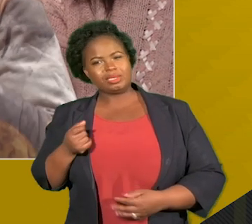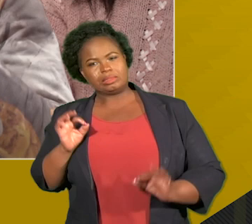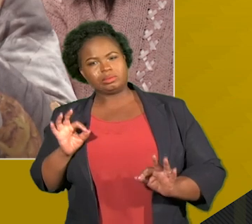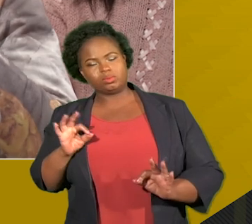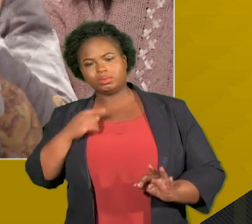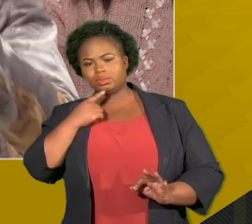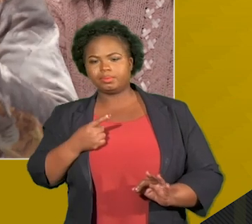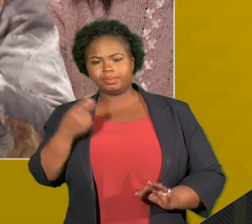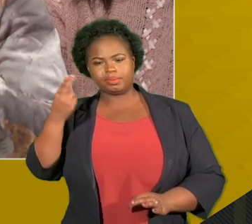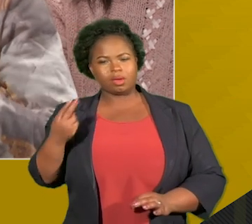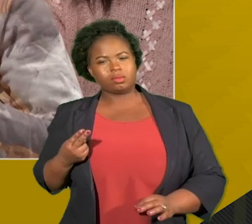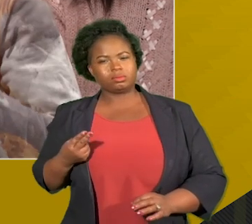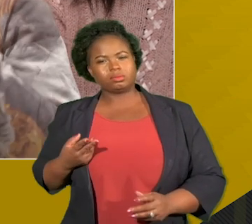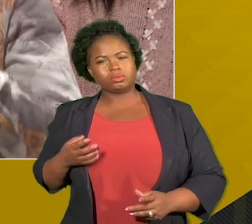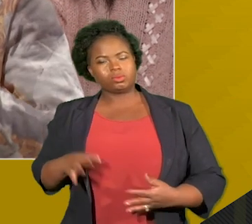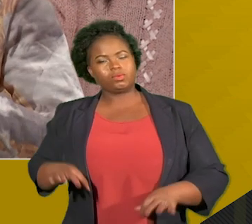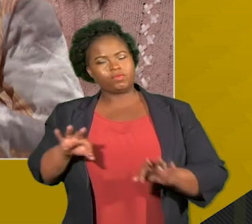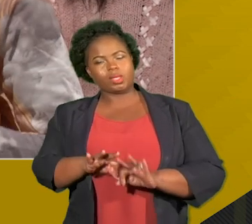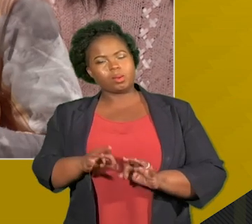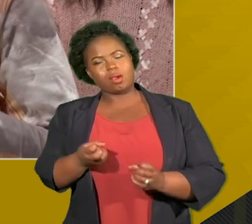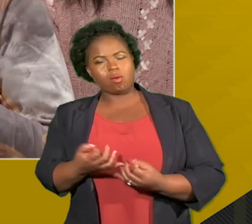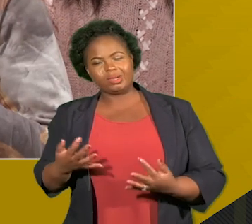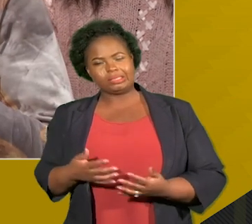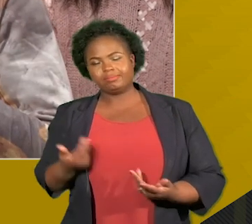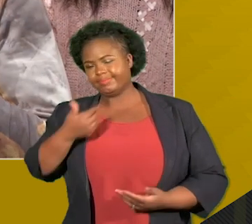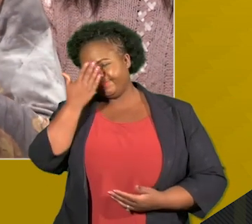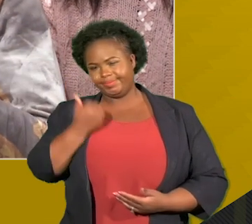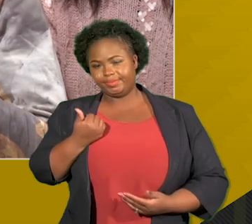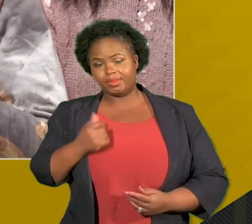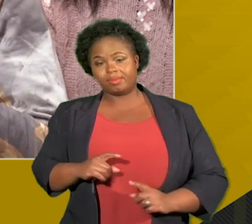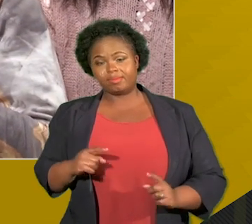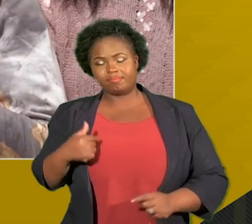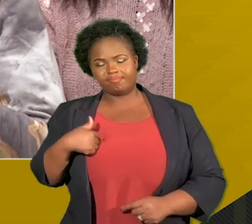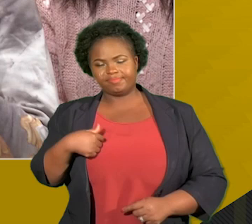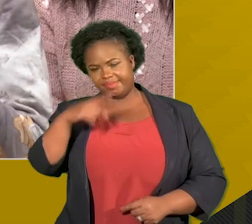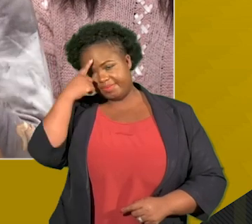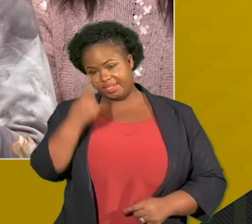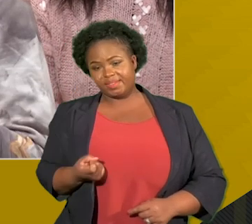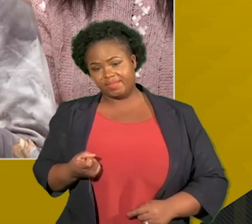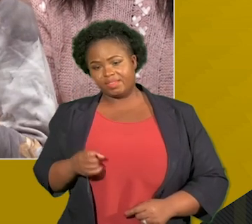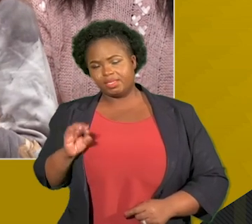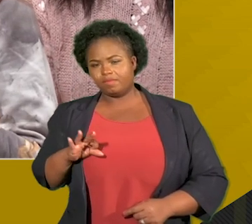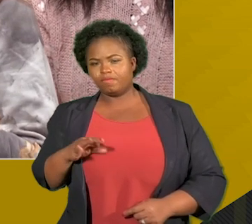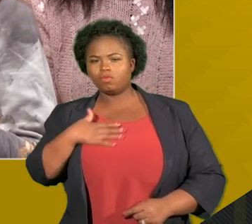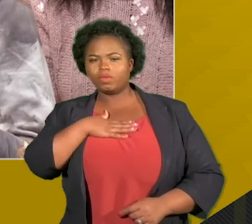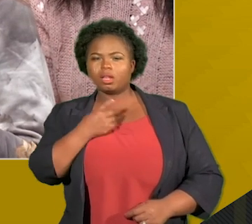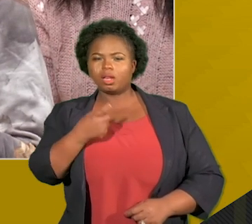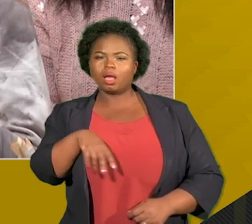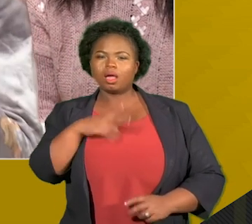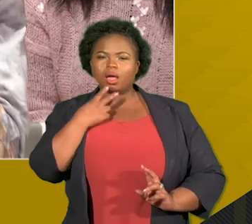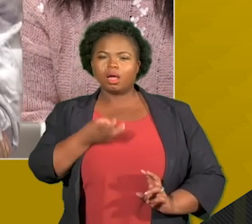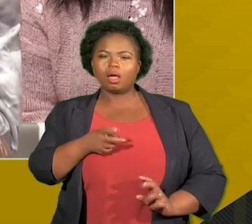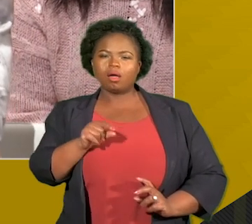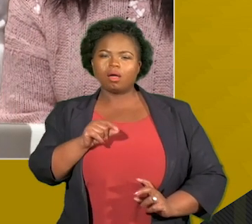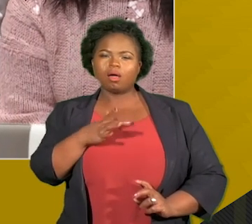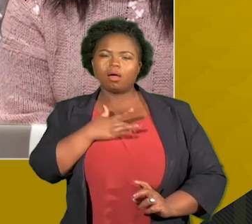say that art should be valued at or is valued at. I believe that art, you know, if it touches you in such a way where you feel like